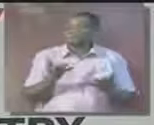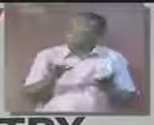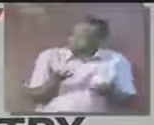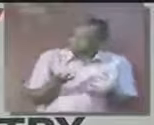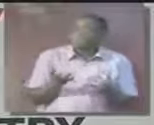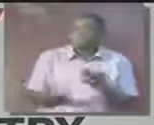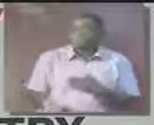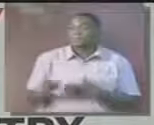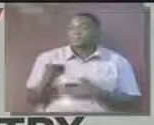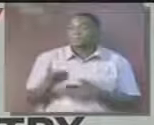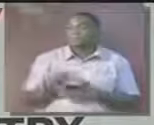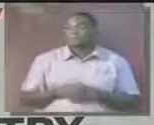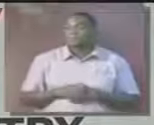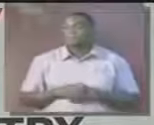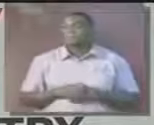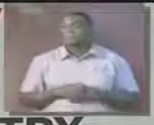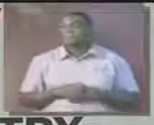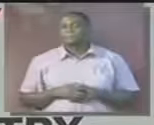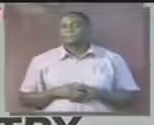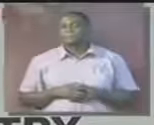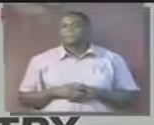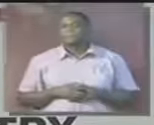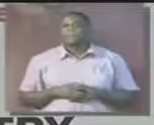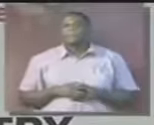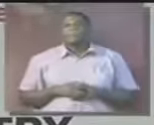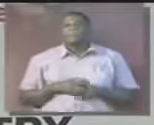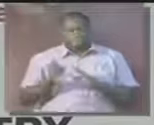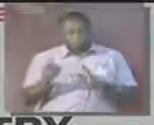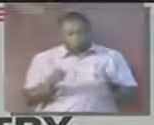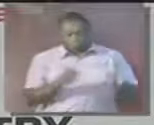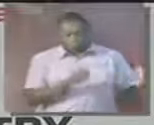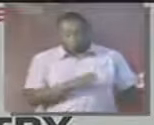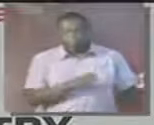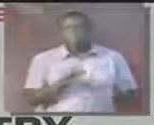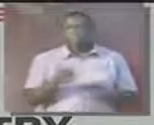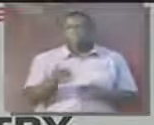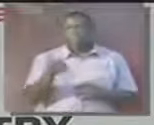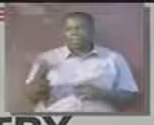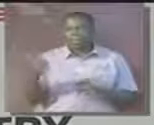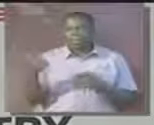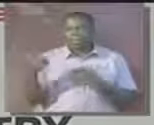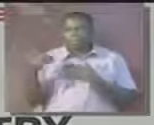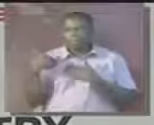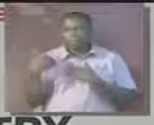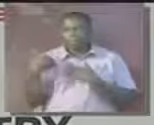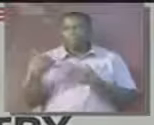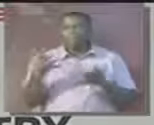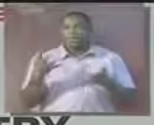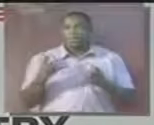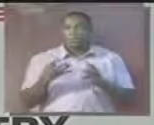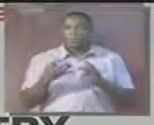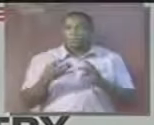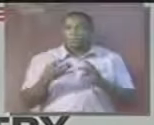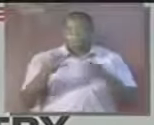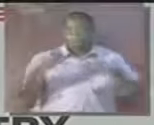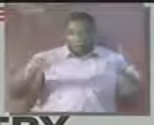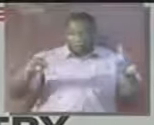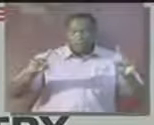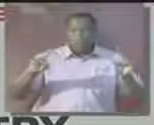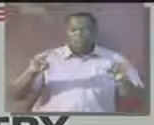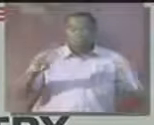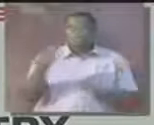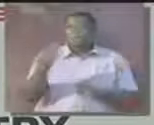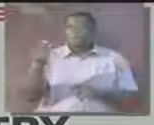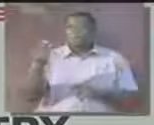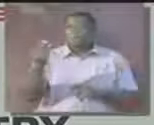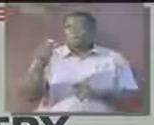My other task this morning is to announce the restart of our vaccination program from Monday the 3rd of